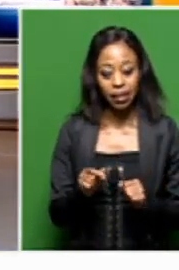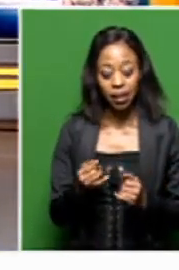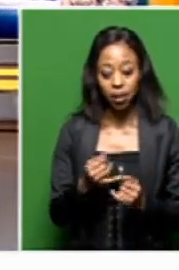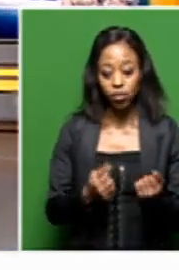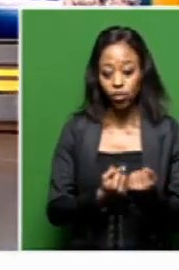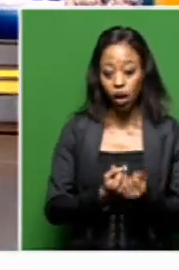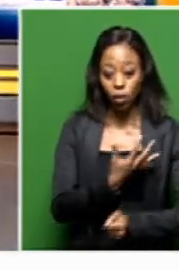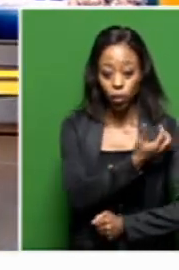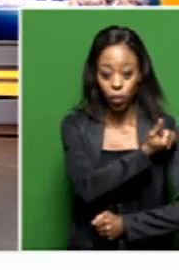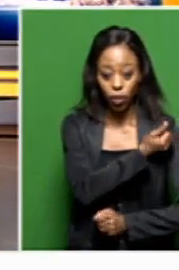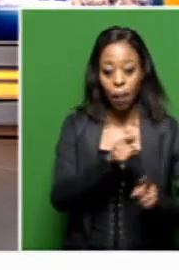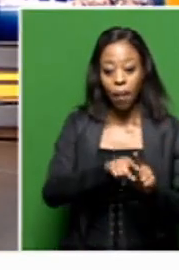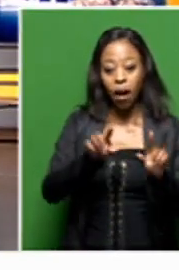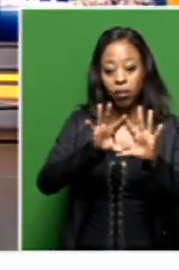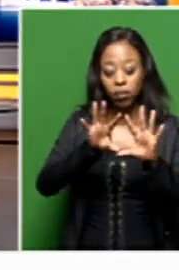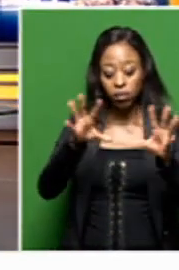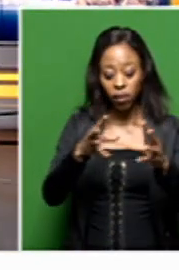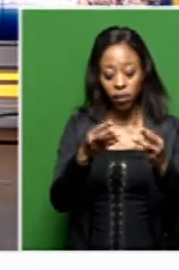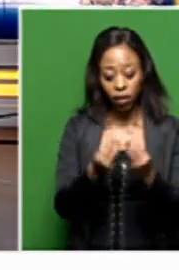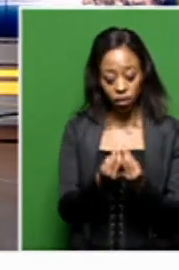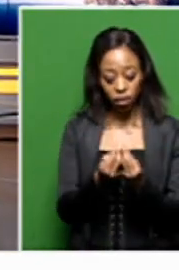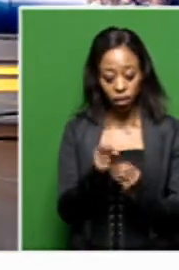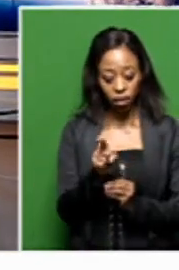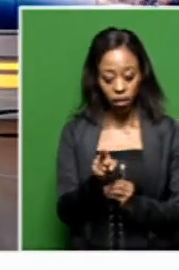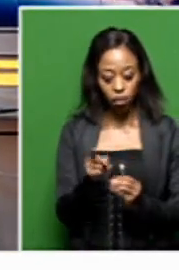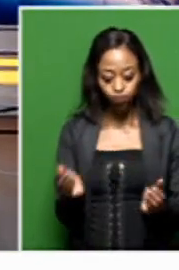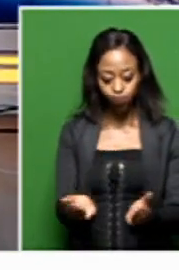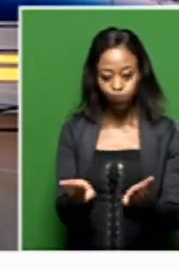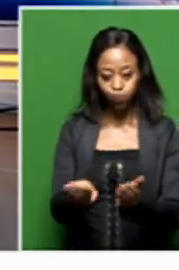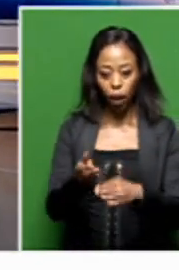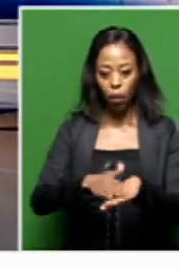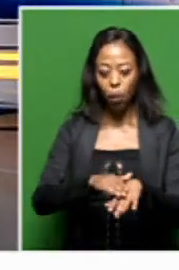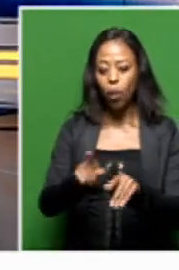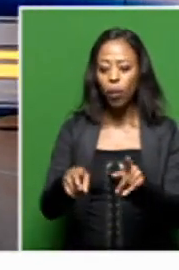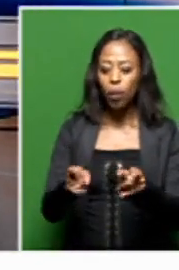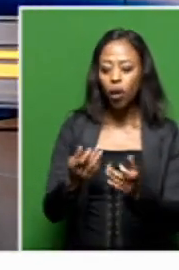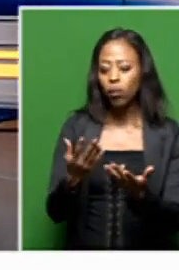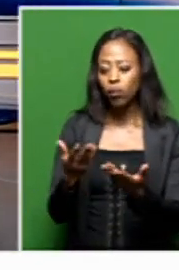of the overall vaccination drive for the nation, where are we sitting at right now?